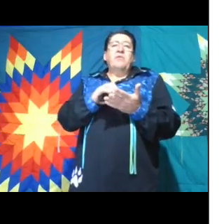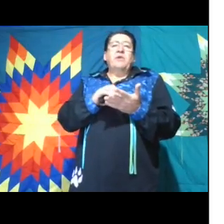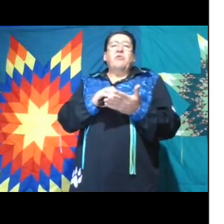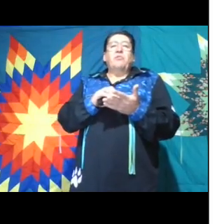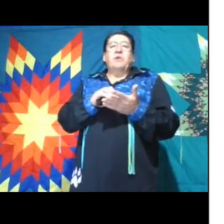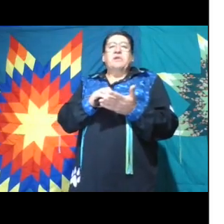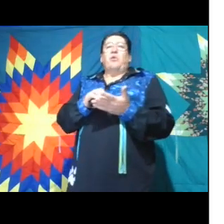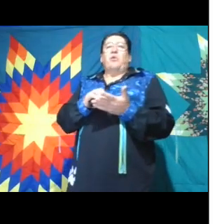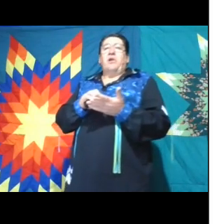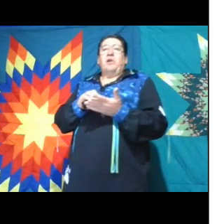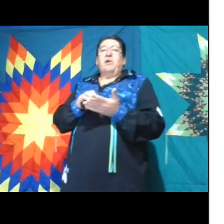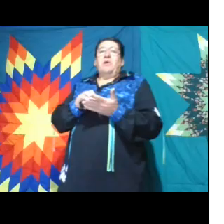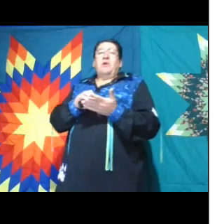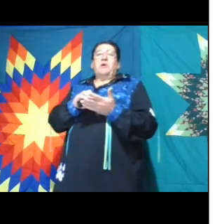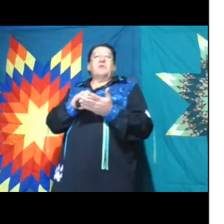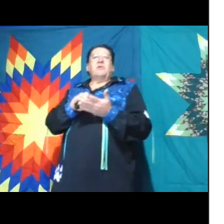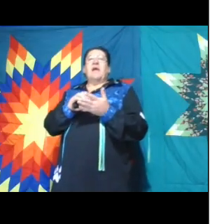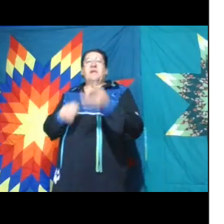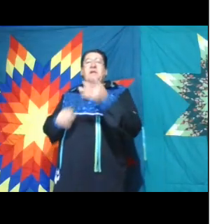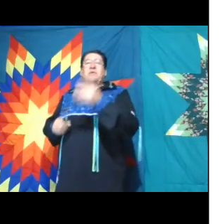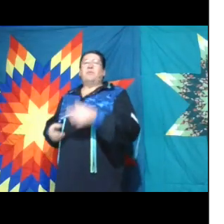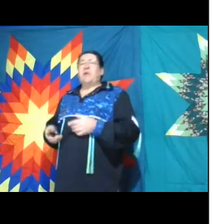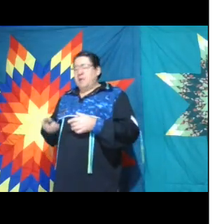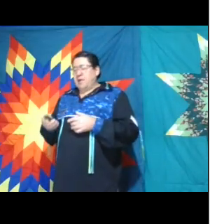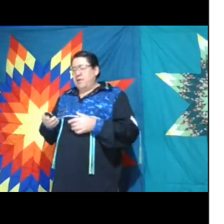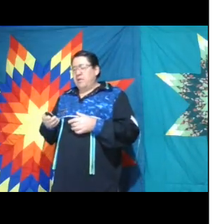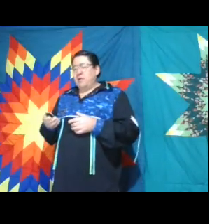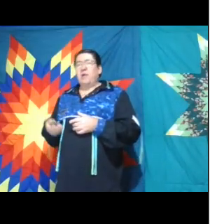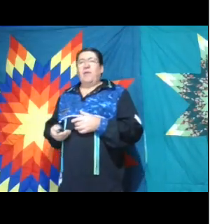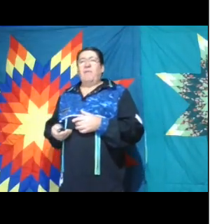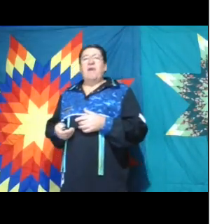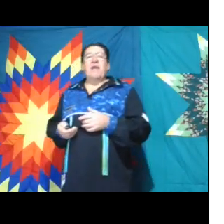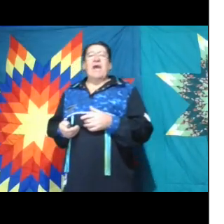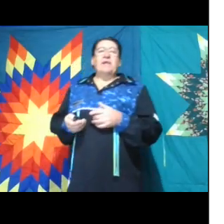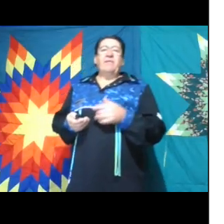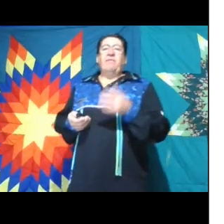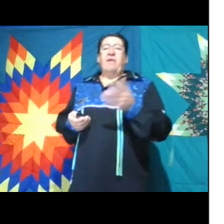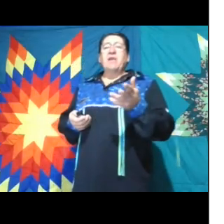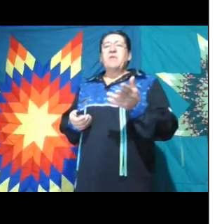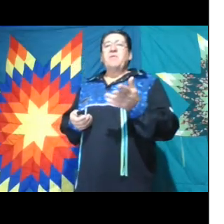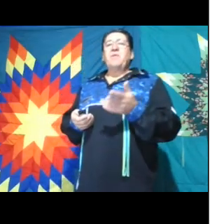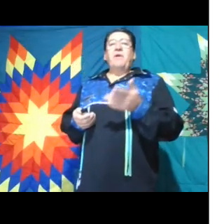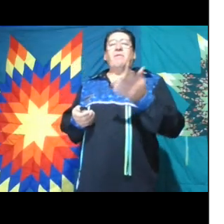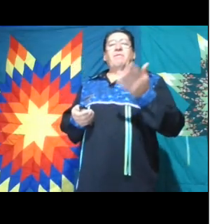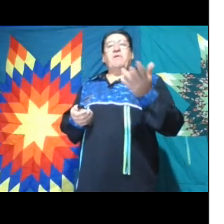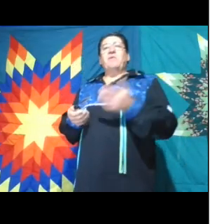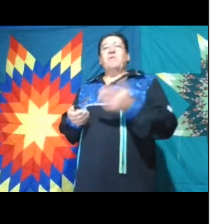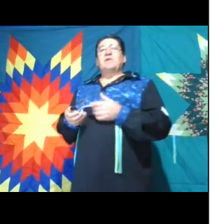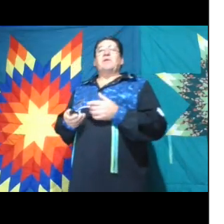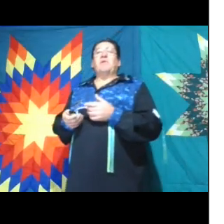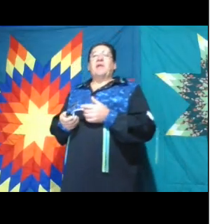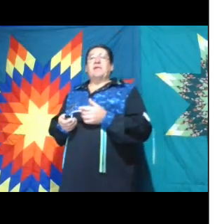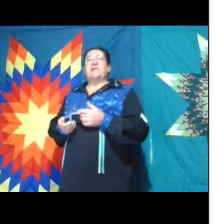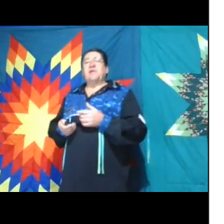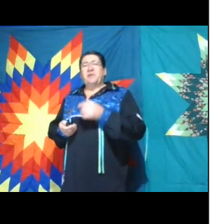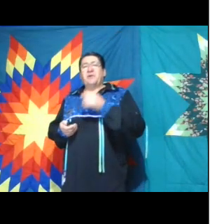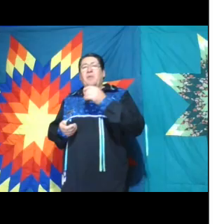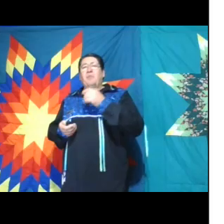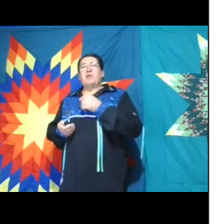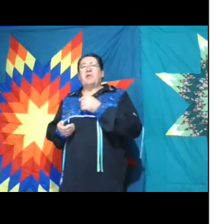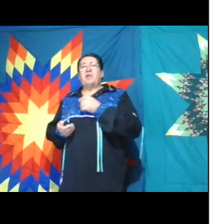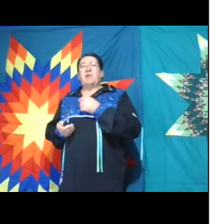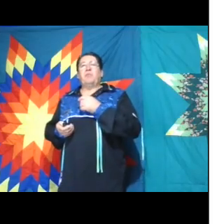employment and recruitment support. So again, this would be another fantastic venue for you as an